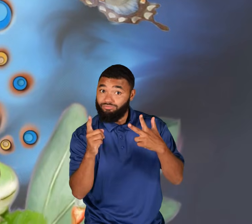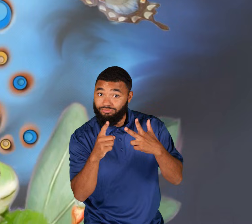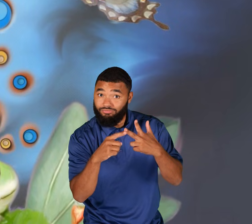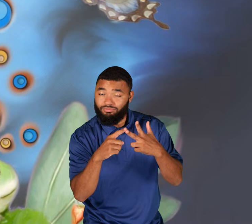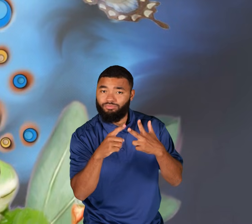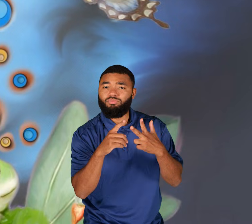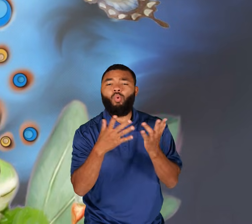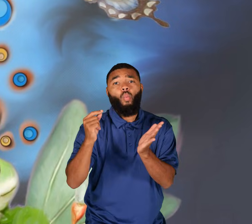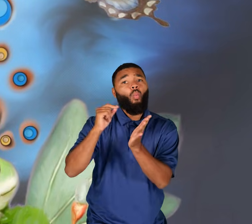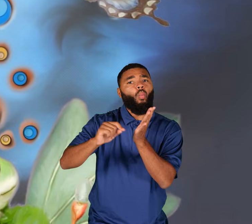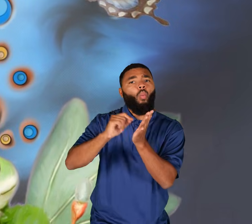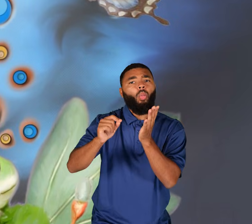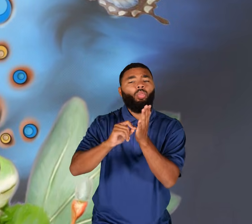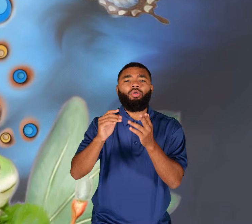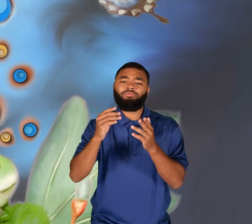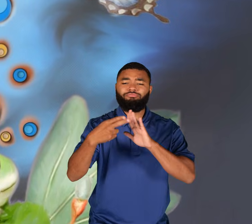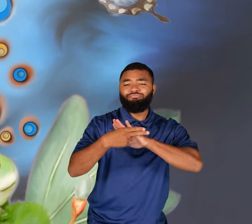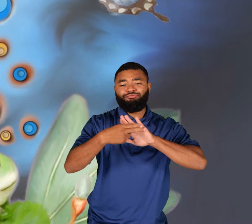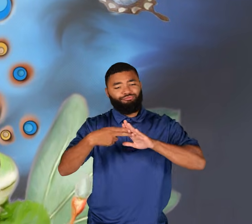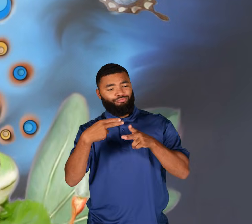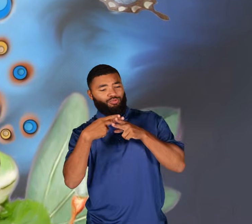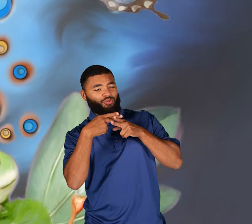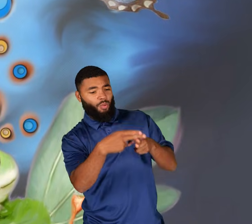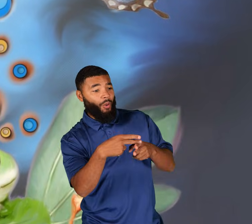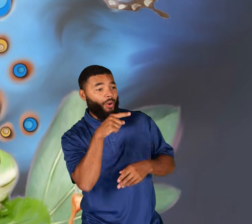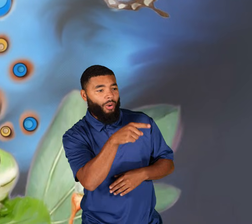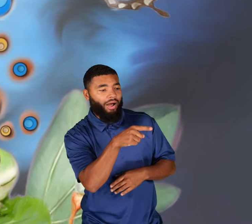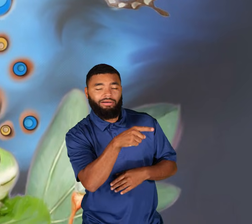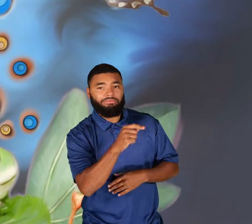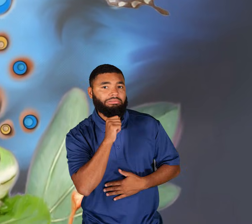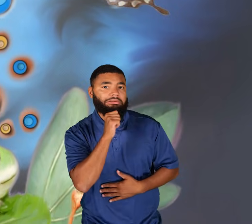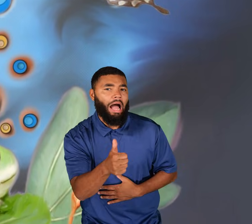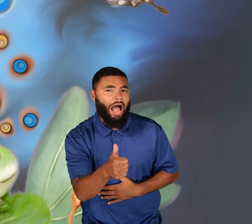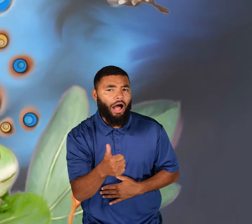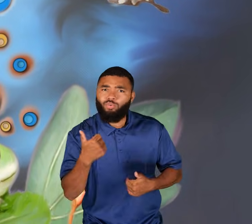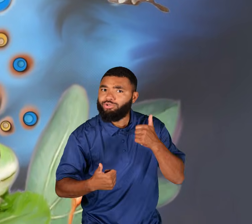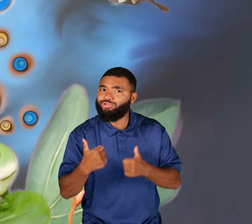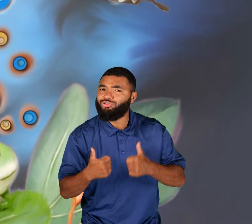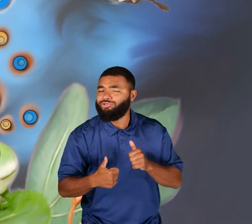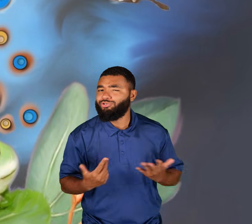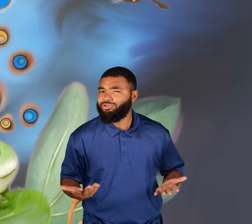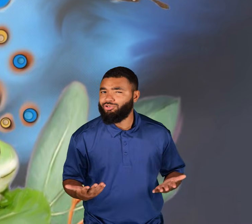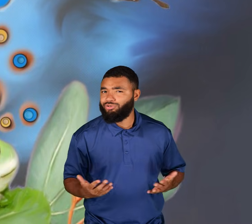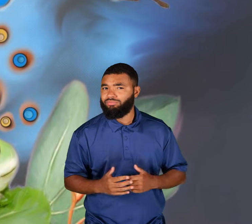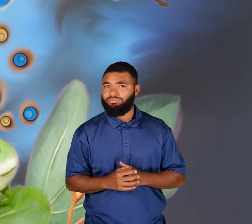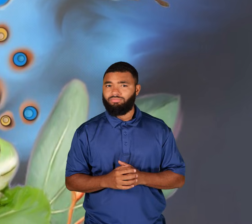Number 3. Choose the word the author would say least describes the spicebush caterpillar.